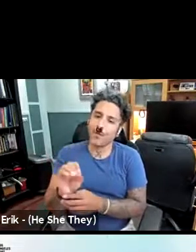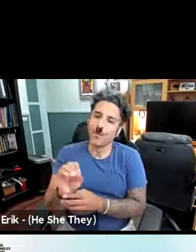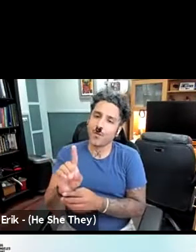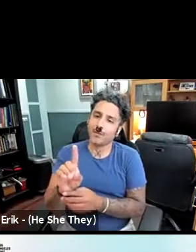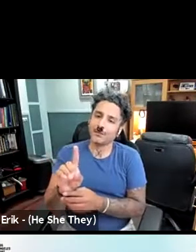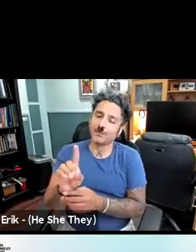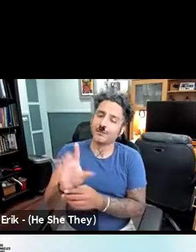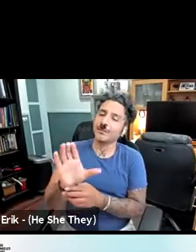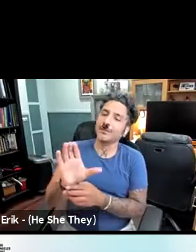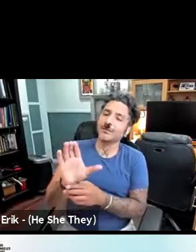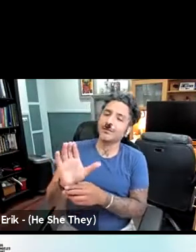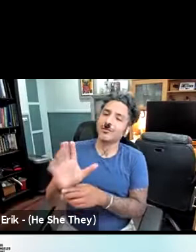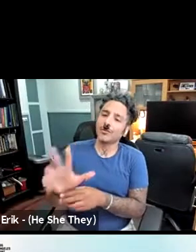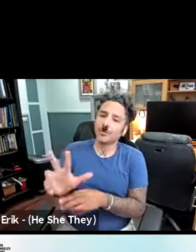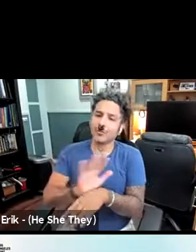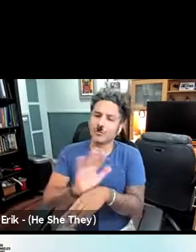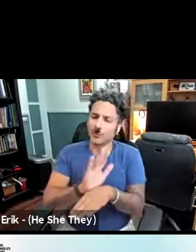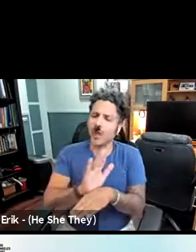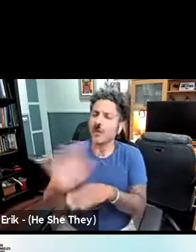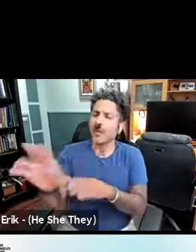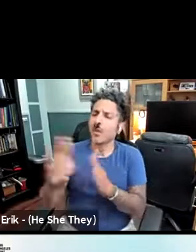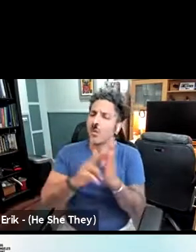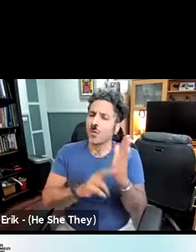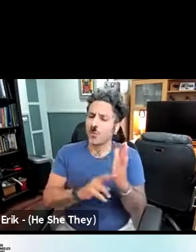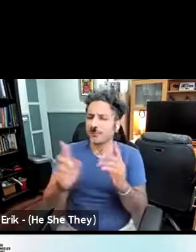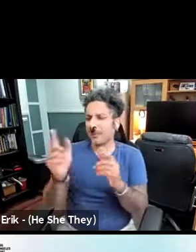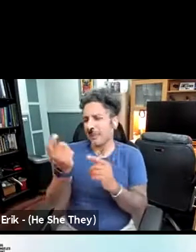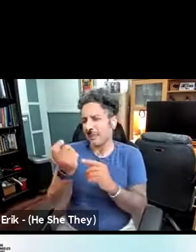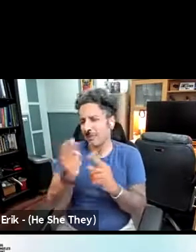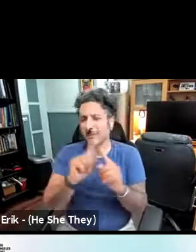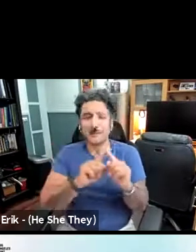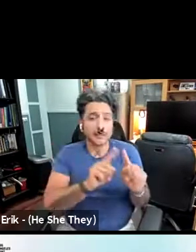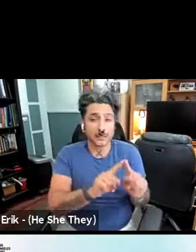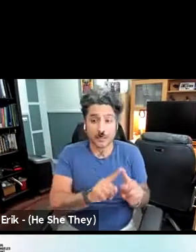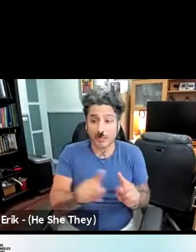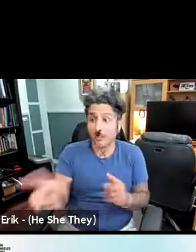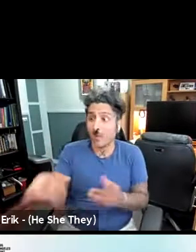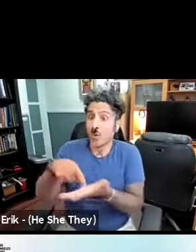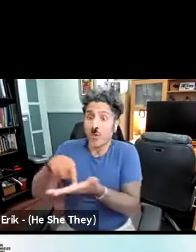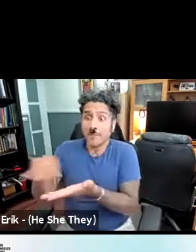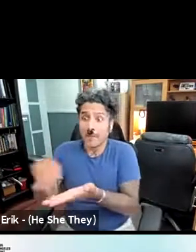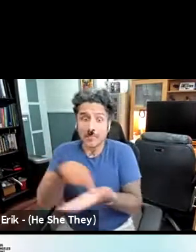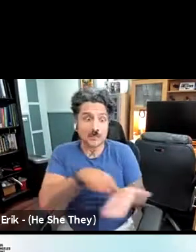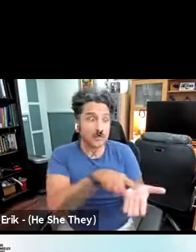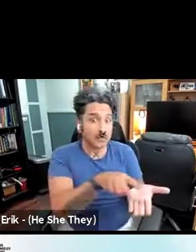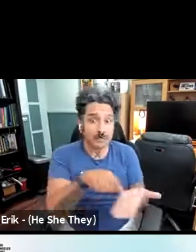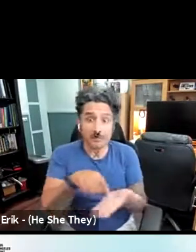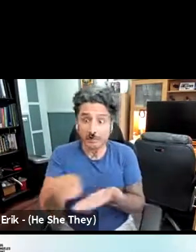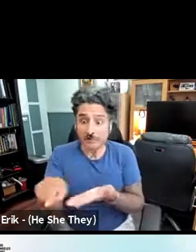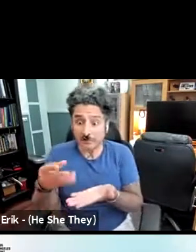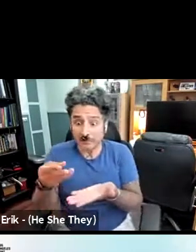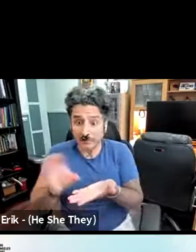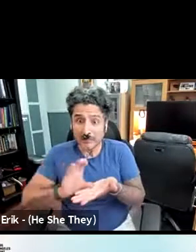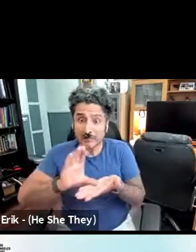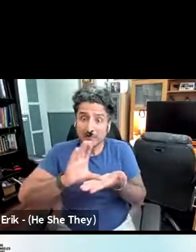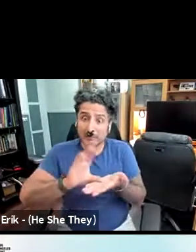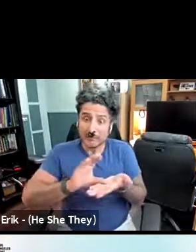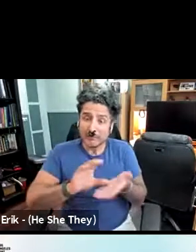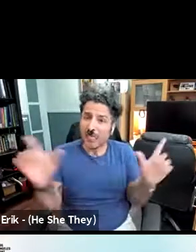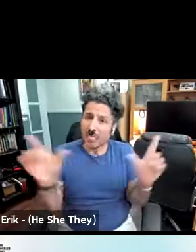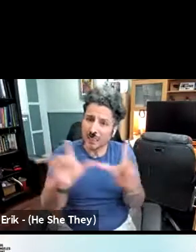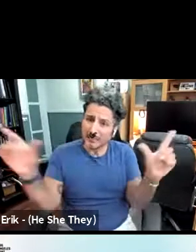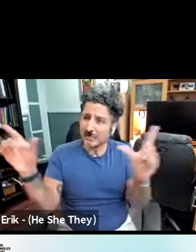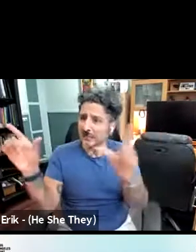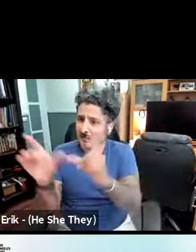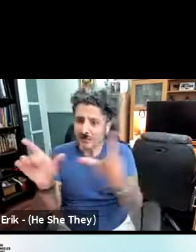and every rule is different. Every time you turn around somebody, you got to pay somebody with some license or some this,